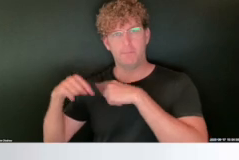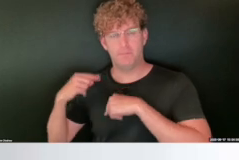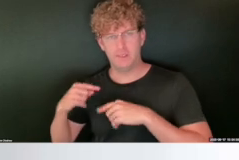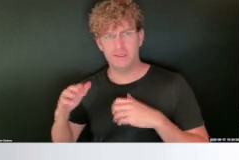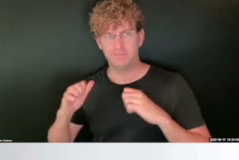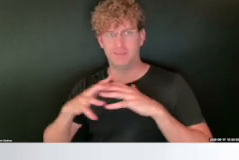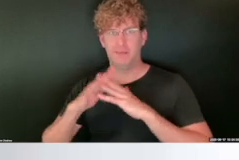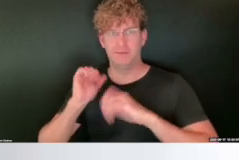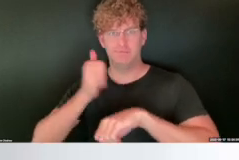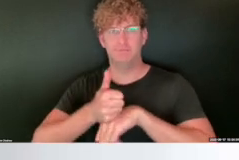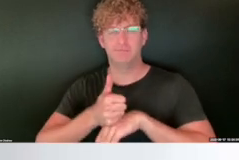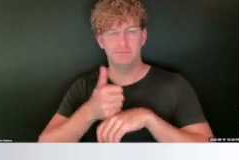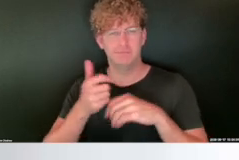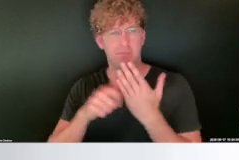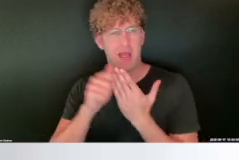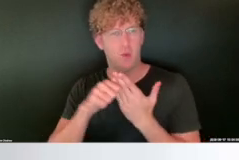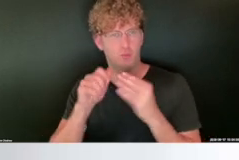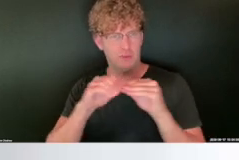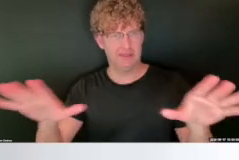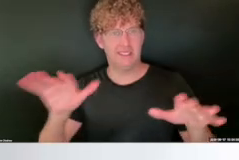reopen for HVIP in